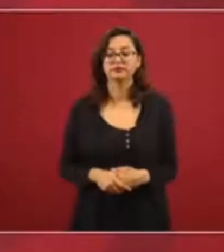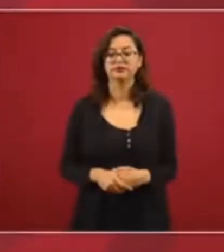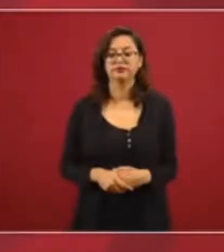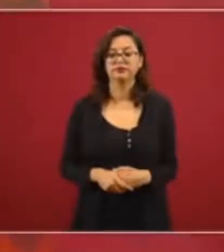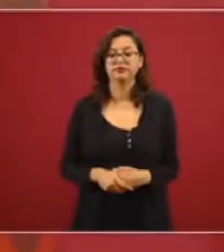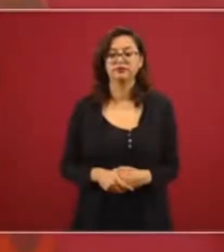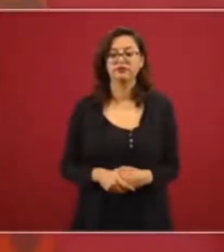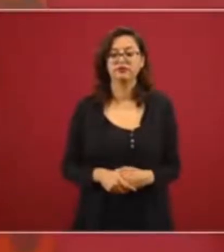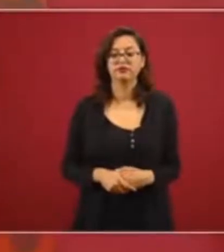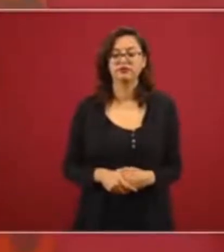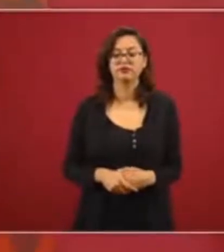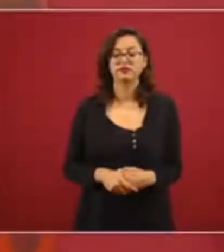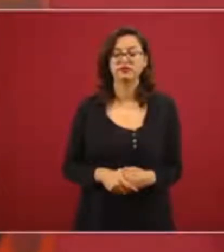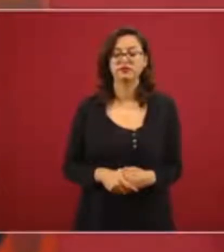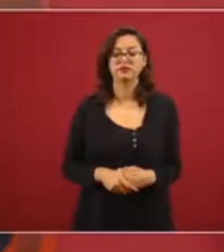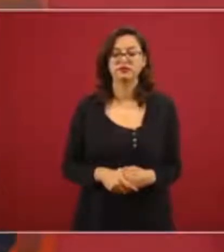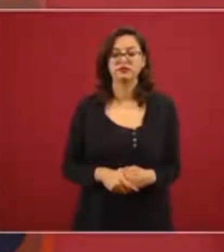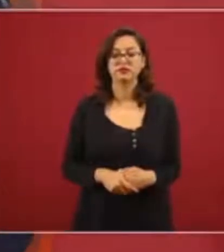Que